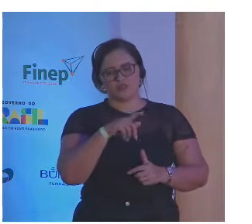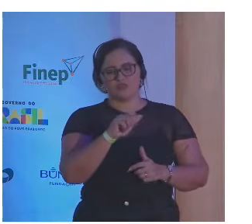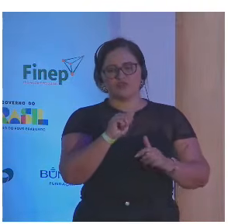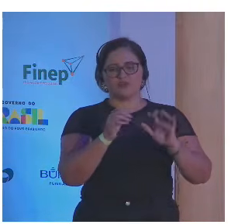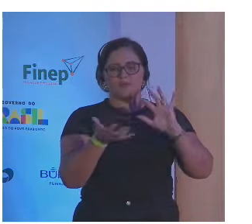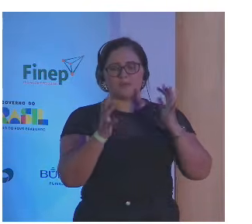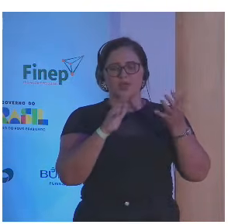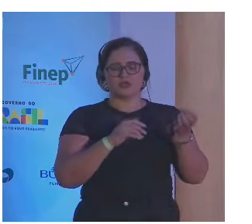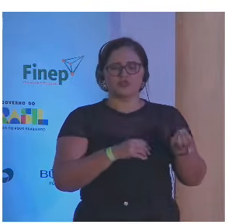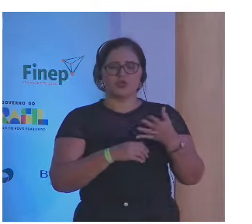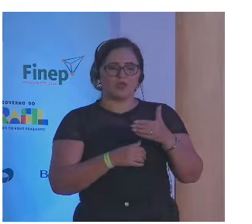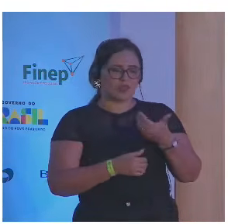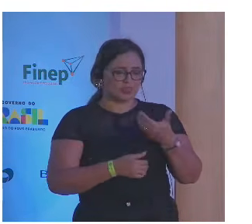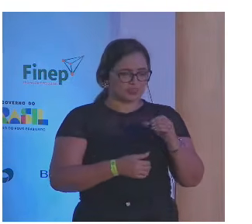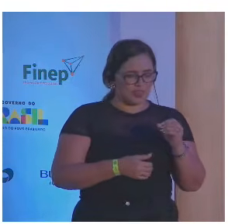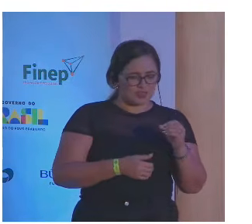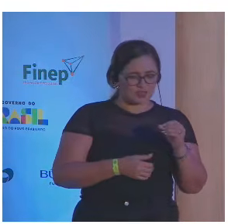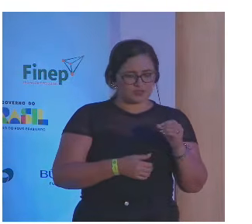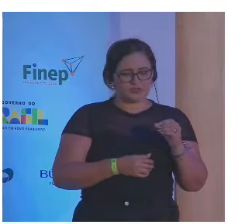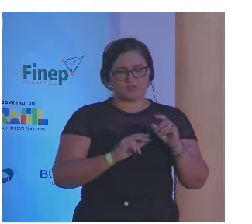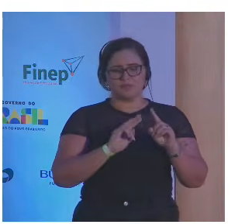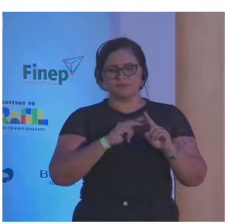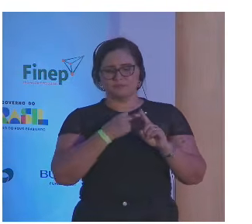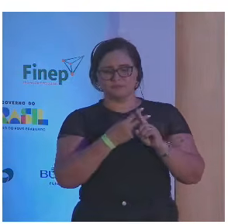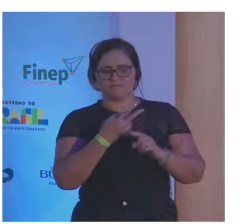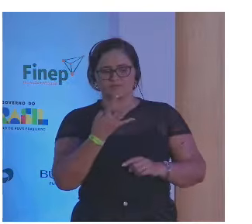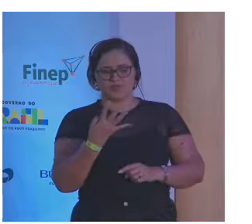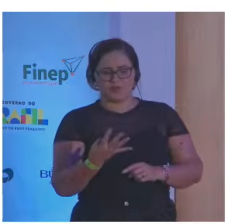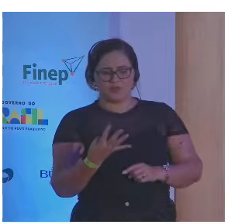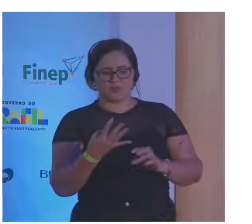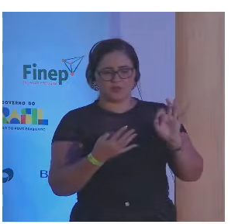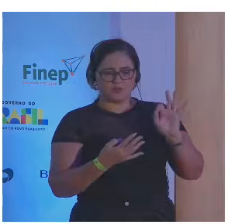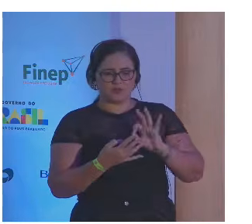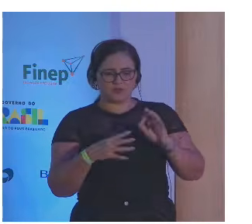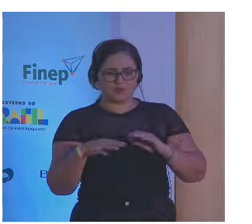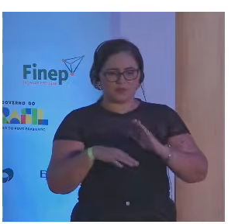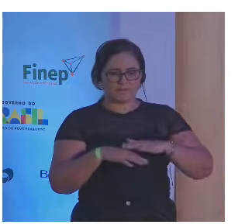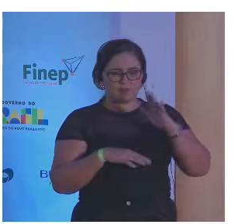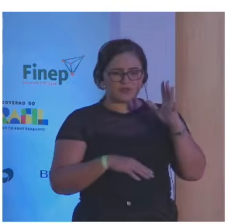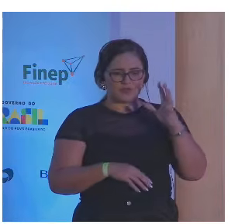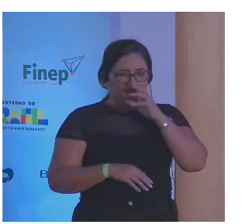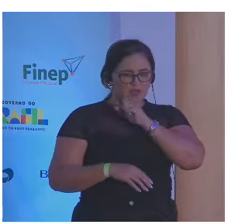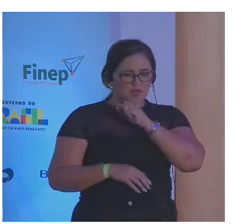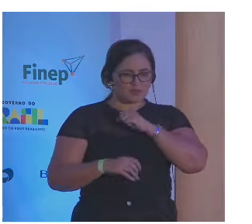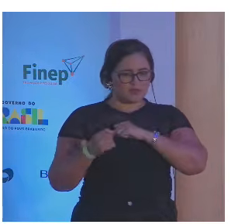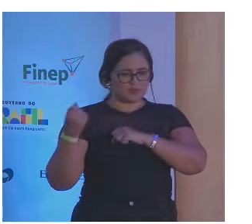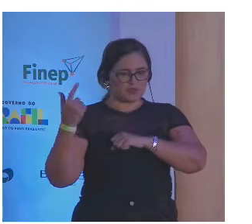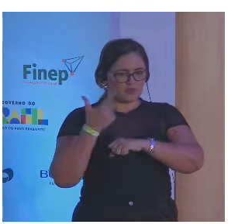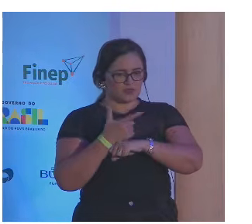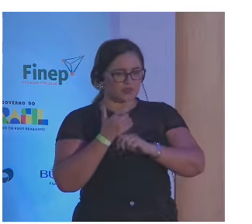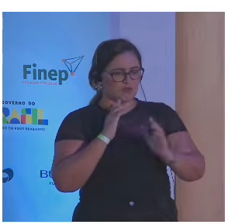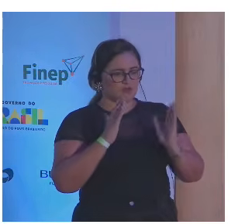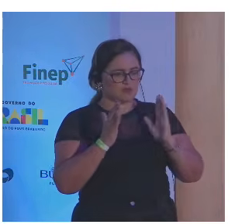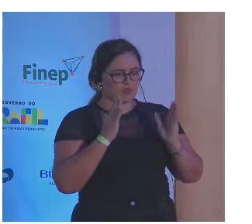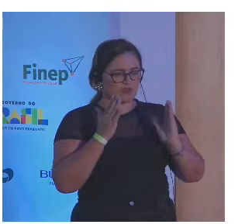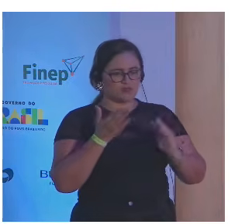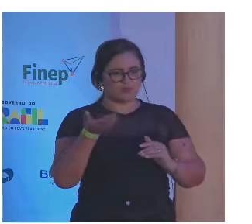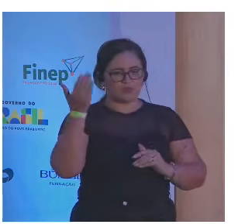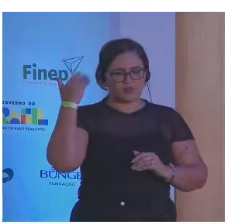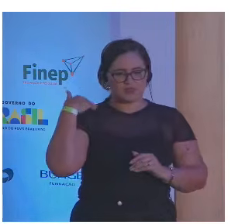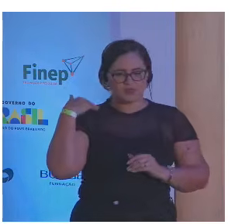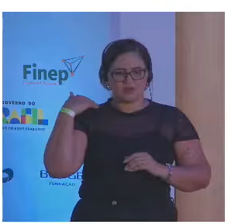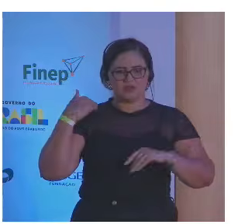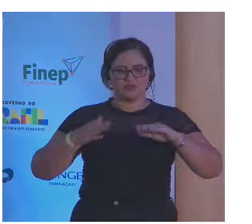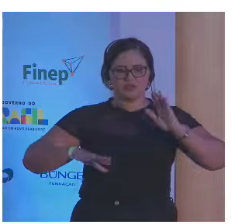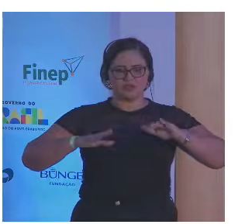10,000 times faster than it was in the past. So reefs are maybe already beginning to cross